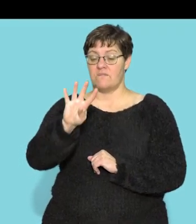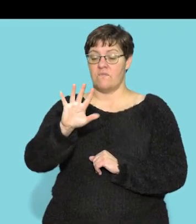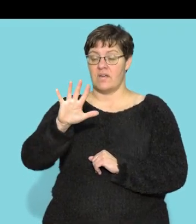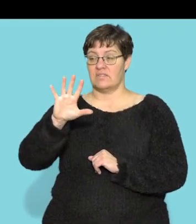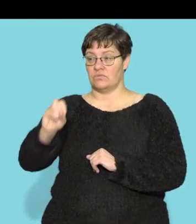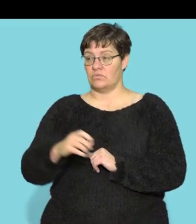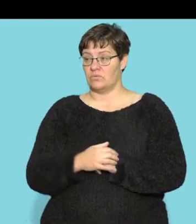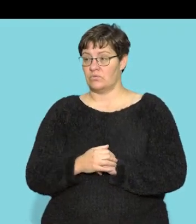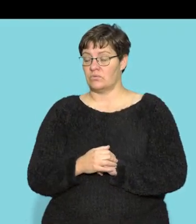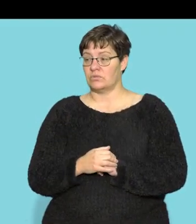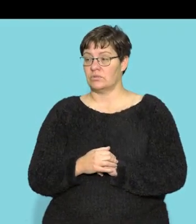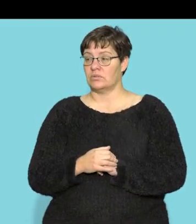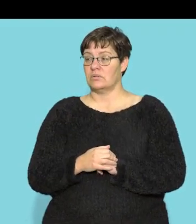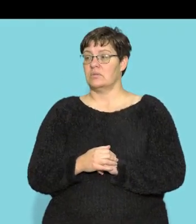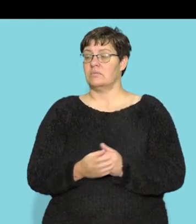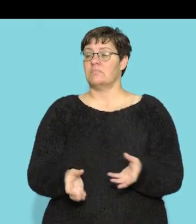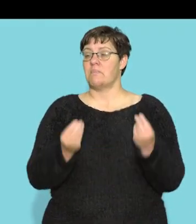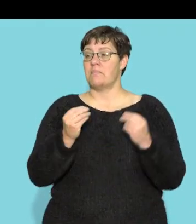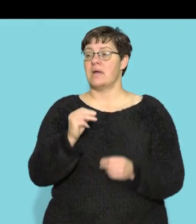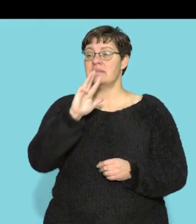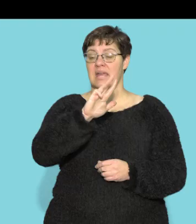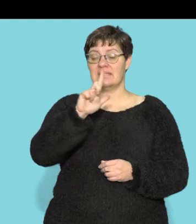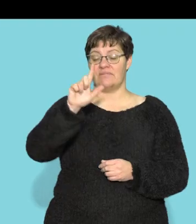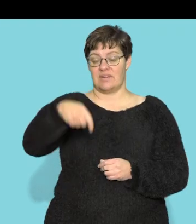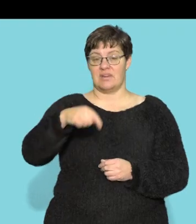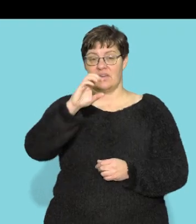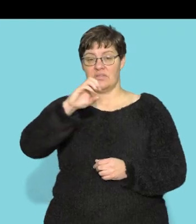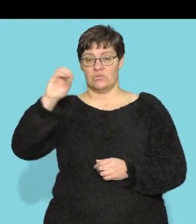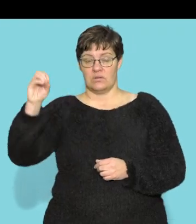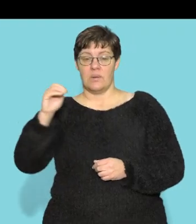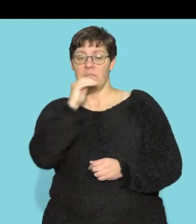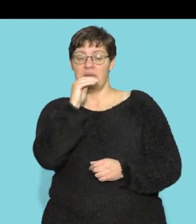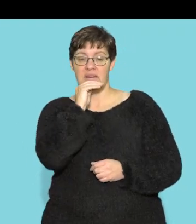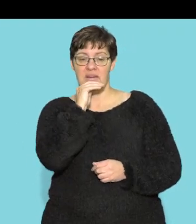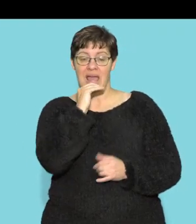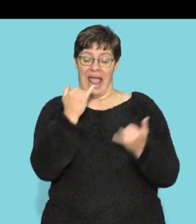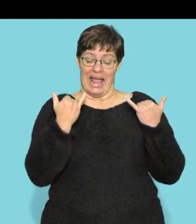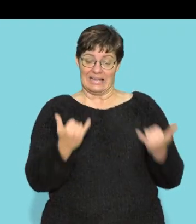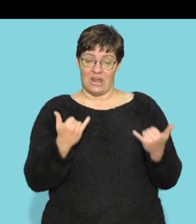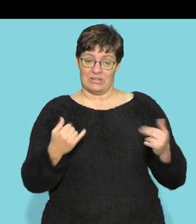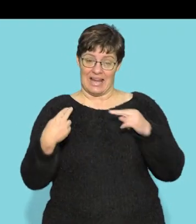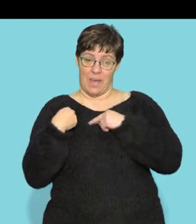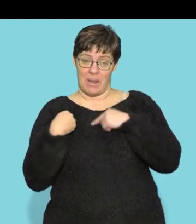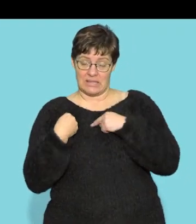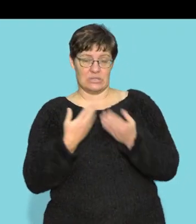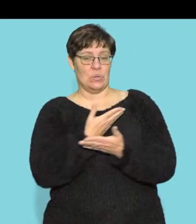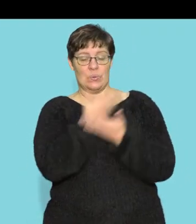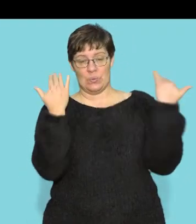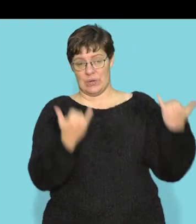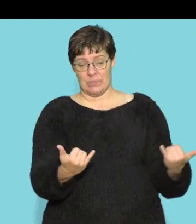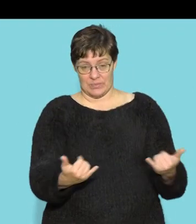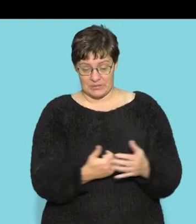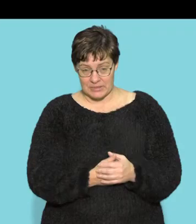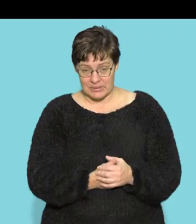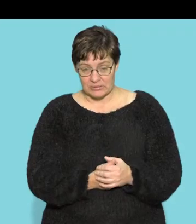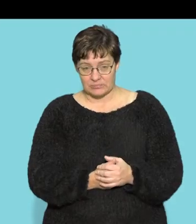101,450. And there you have your figure of 97,000 Rand, which is your current liability. Right.